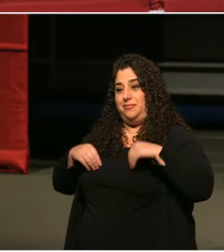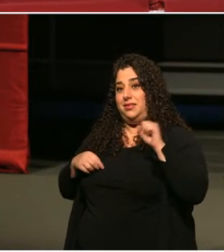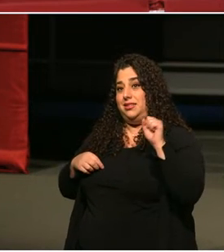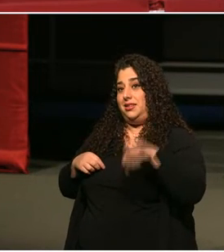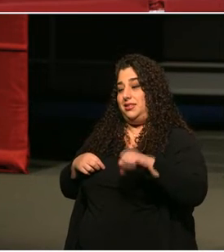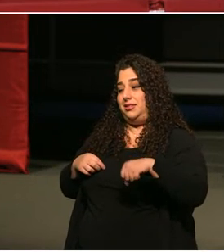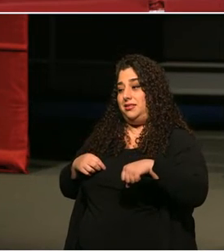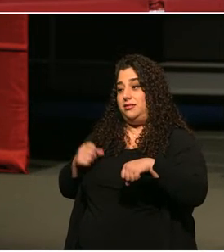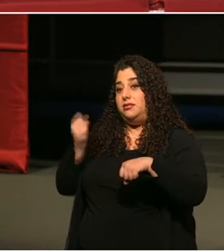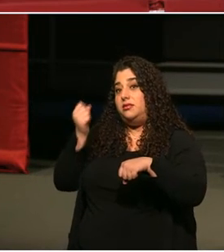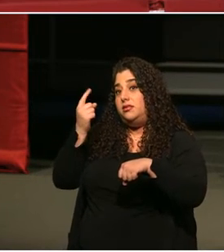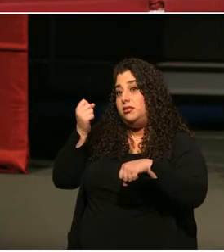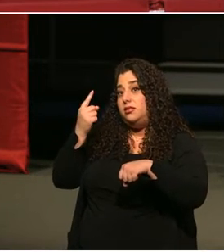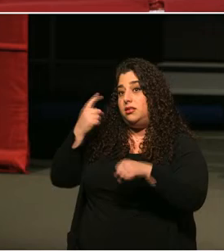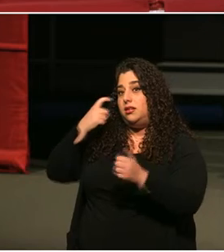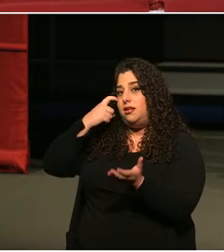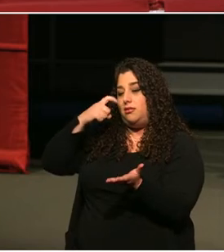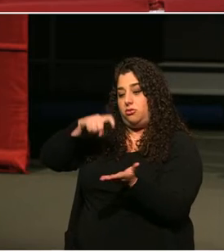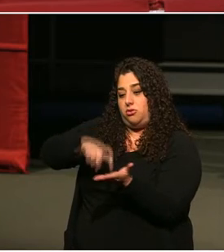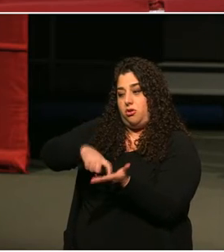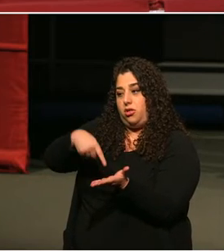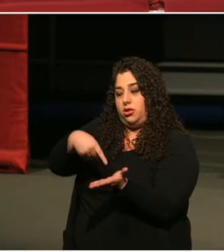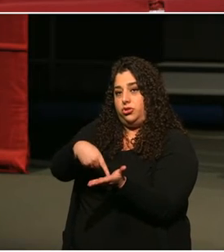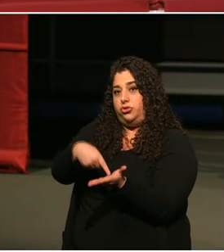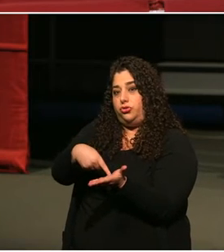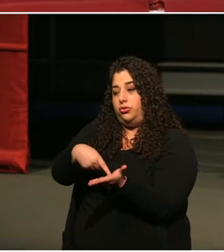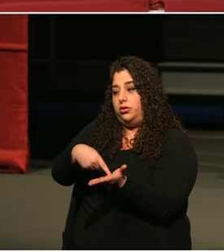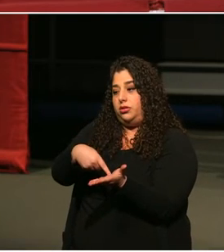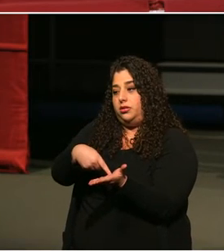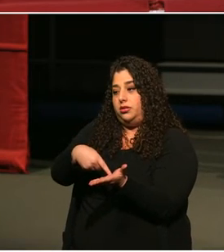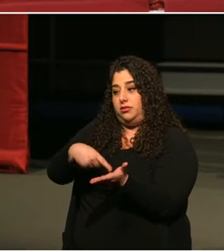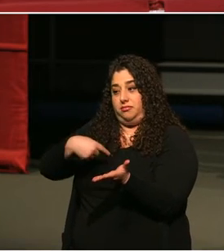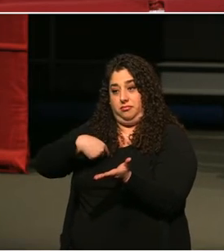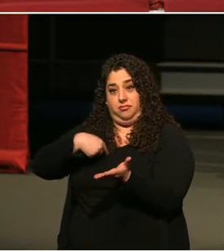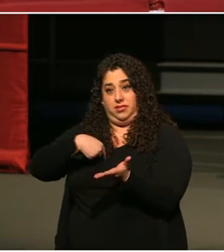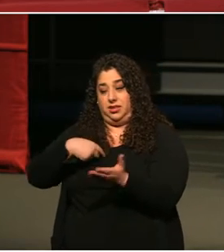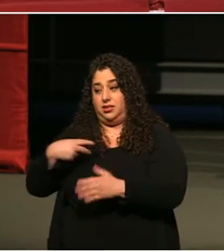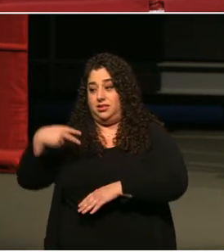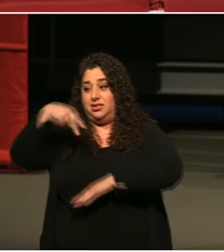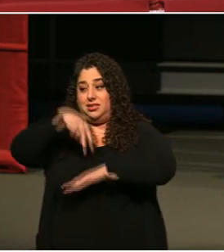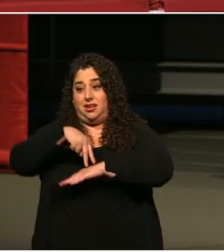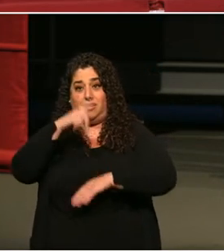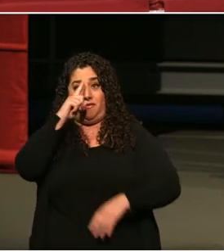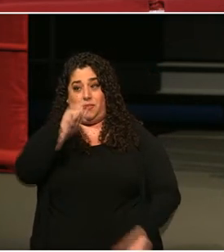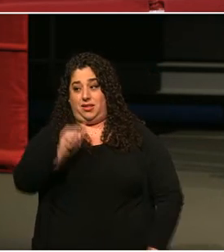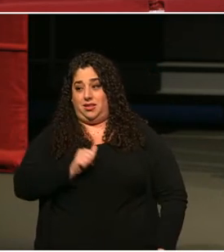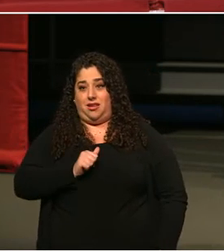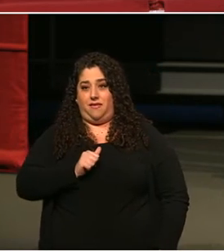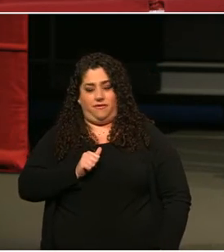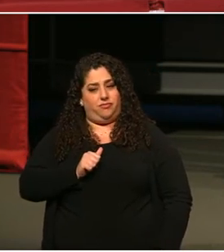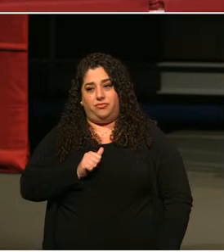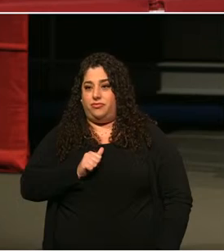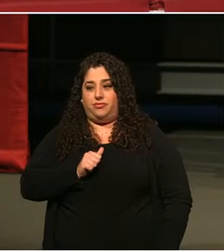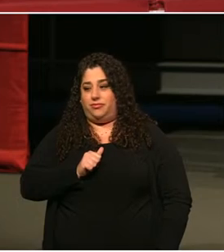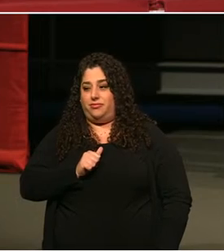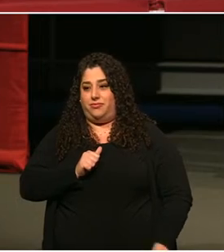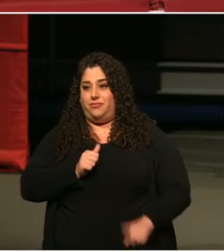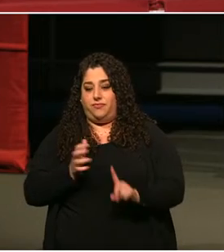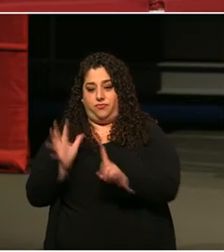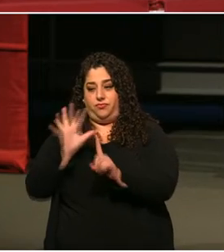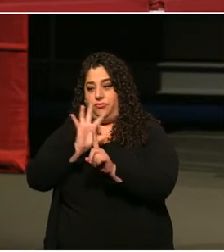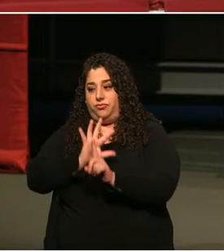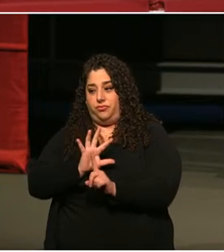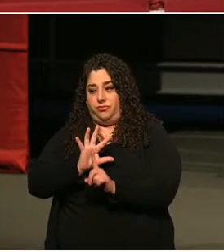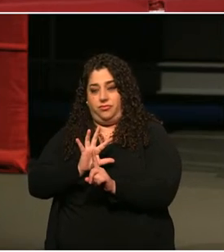knowing that it was not only for me, but for all of our nations that also need to